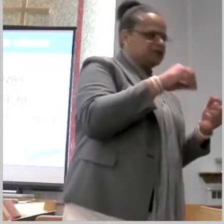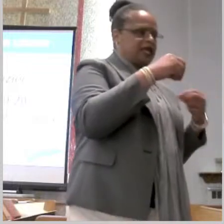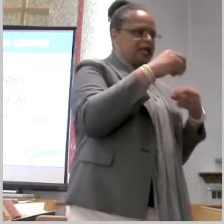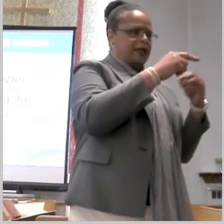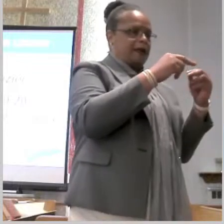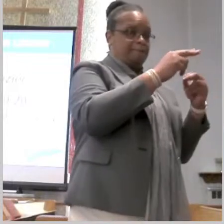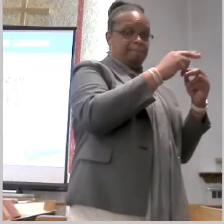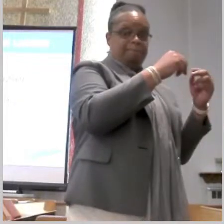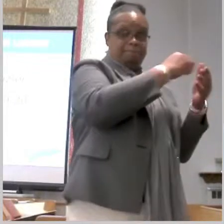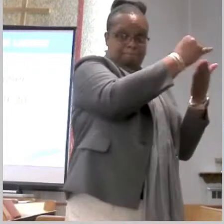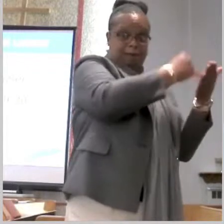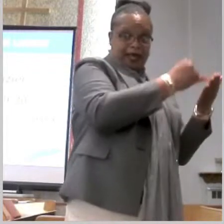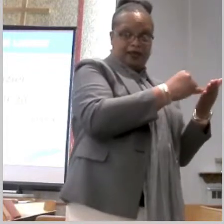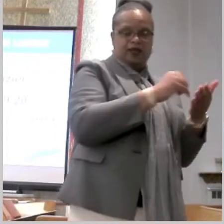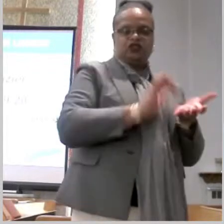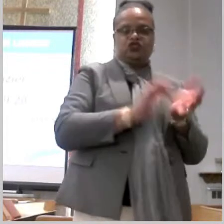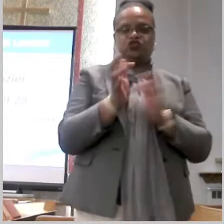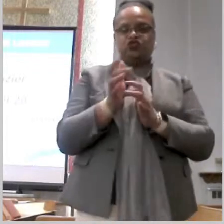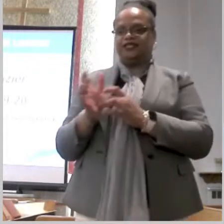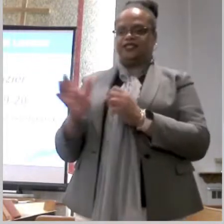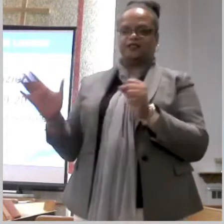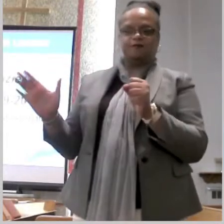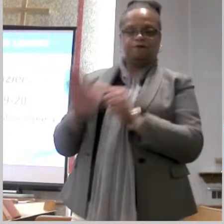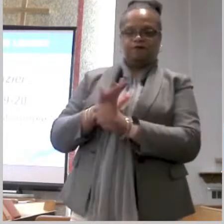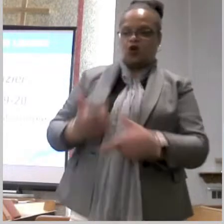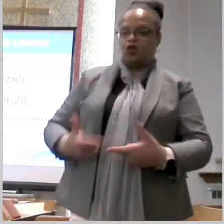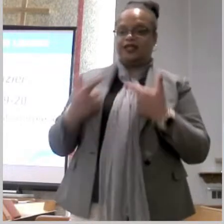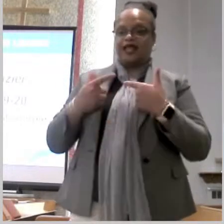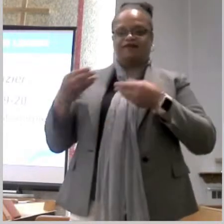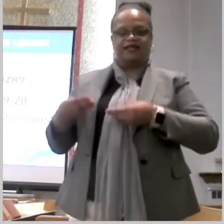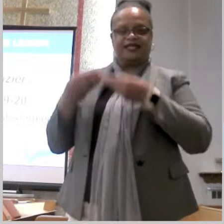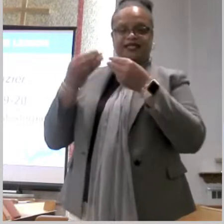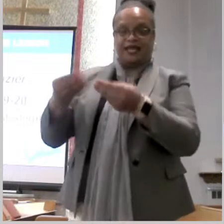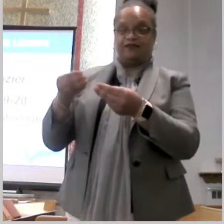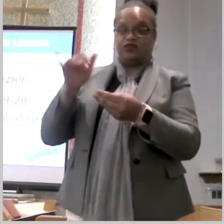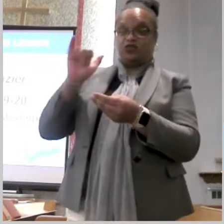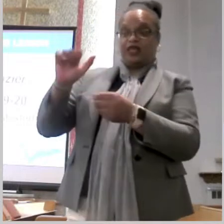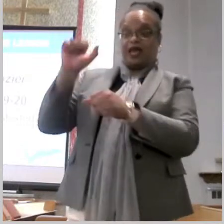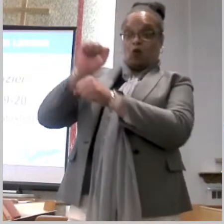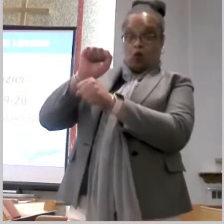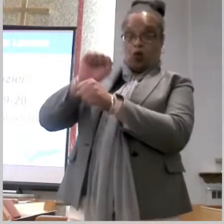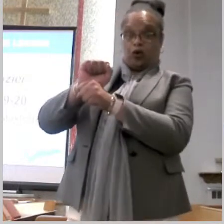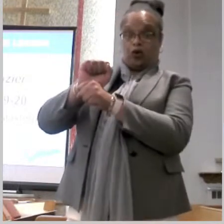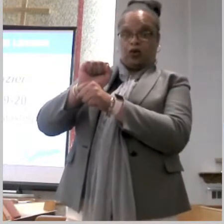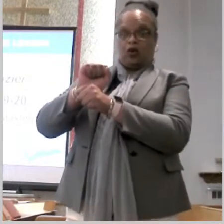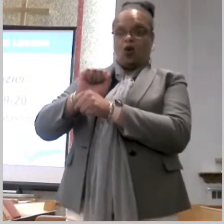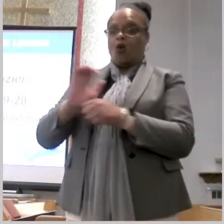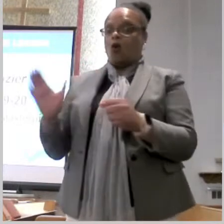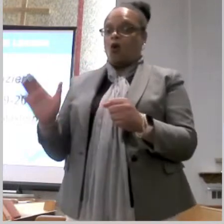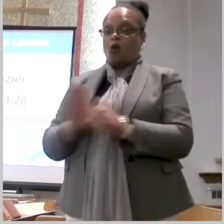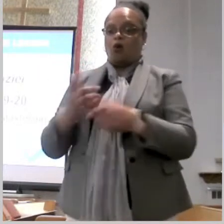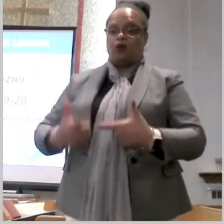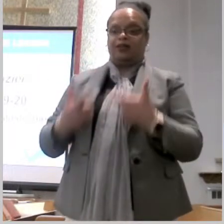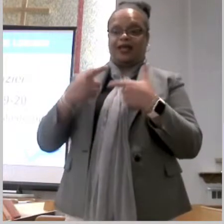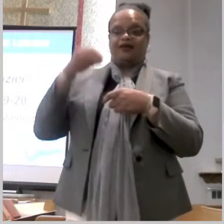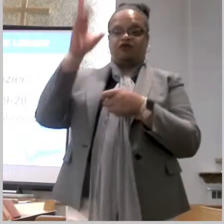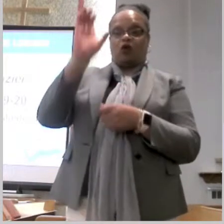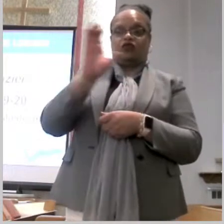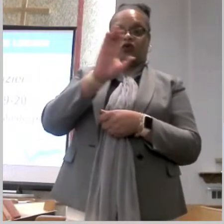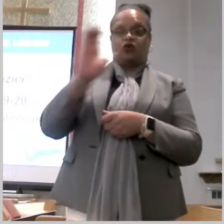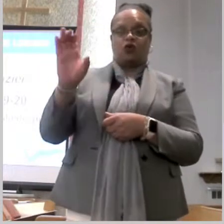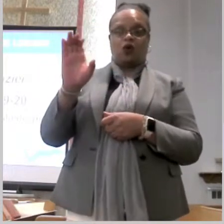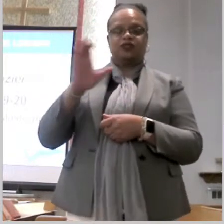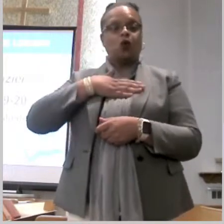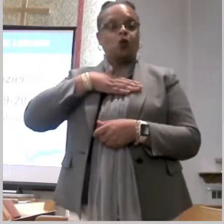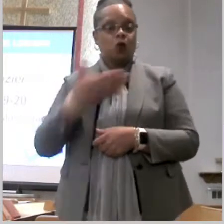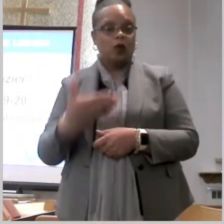be, Jesus poured out his very life for us on the cross. He willingly offered himself as the perfect sacrifice for